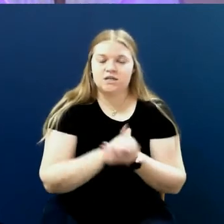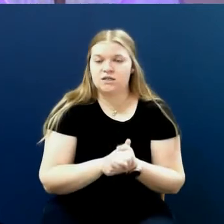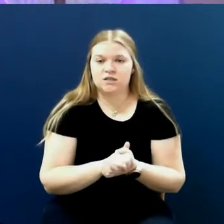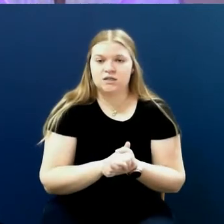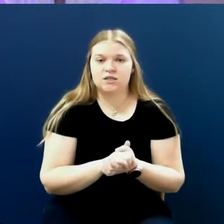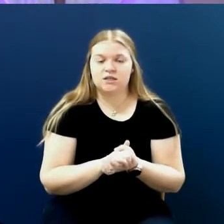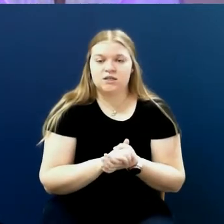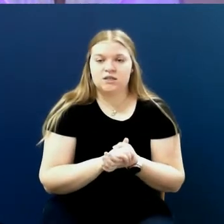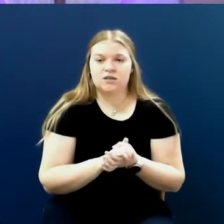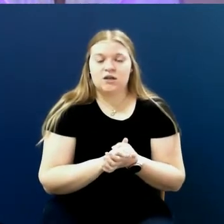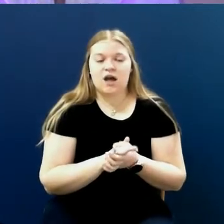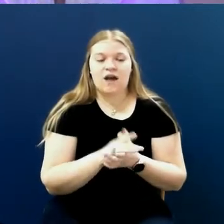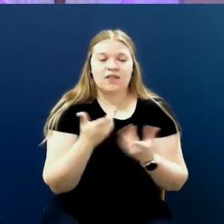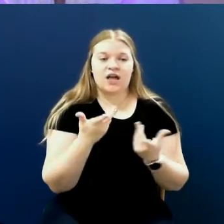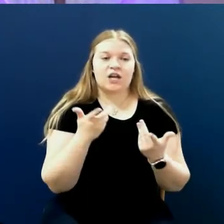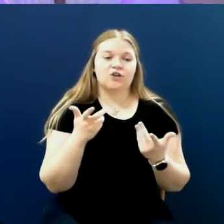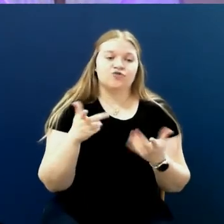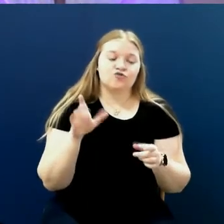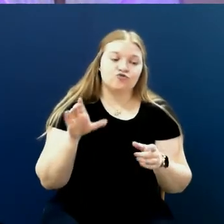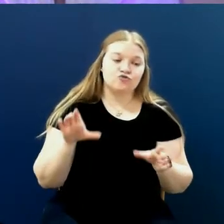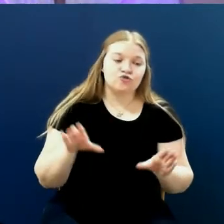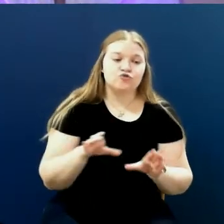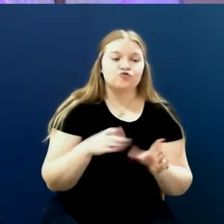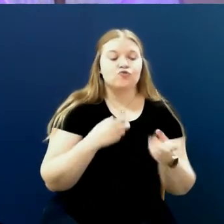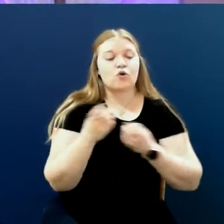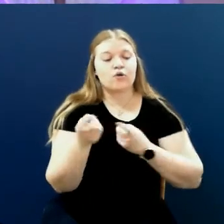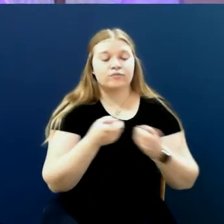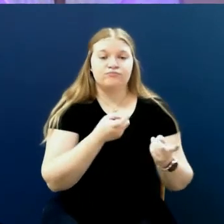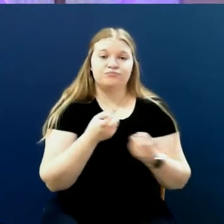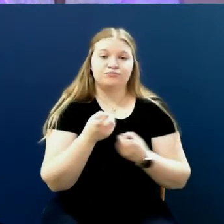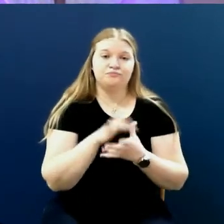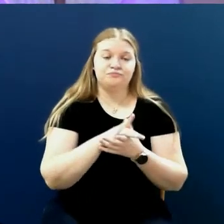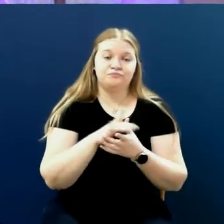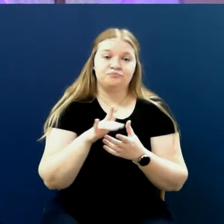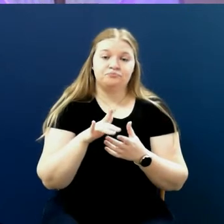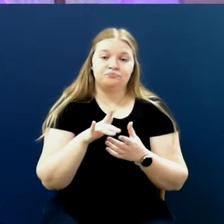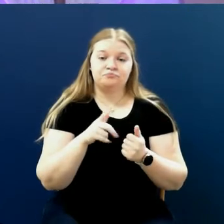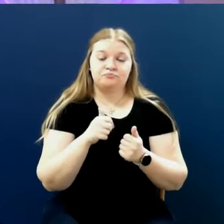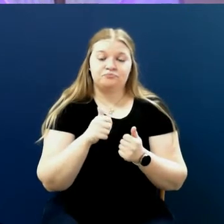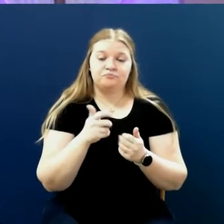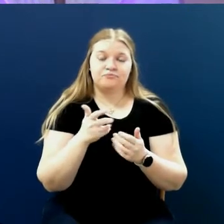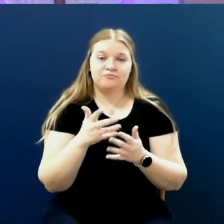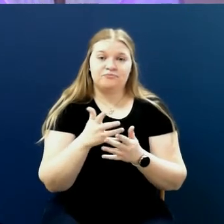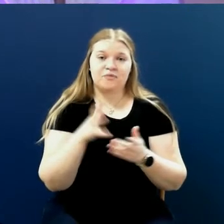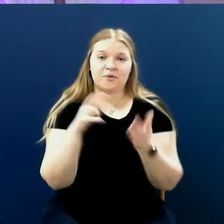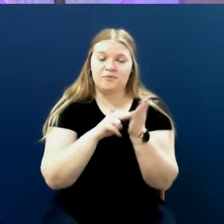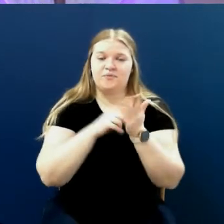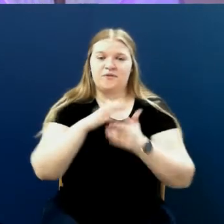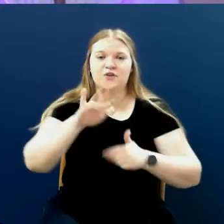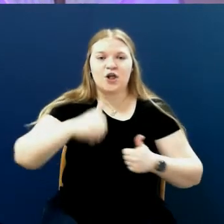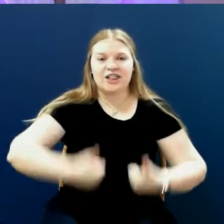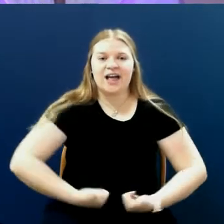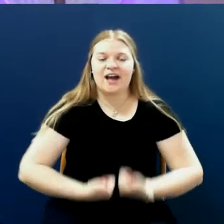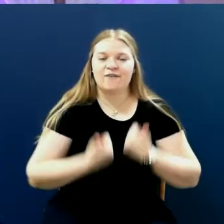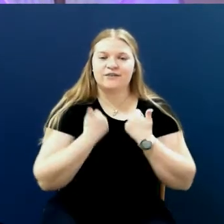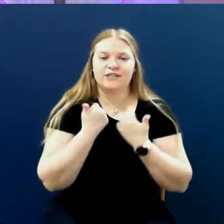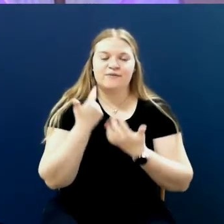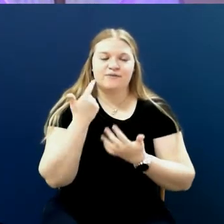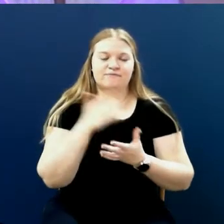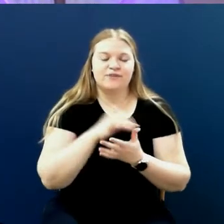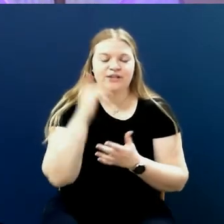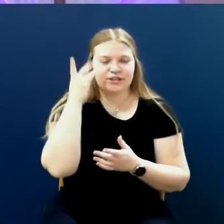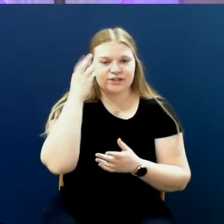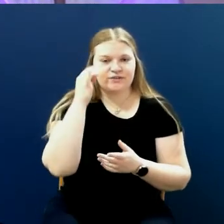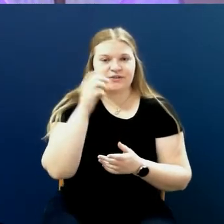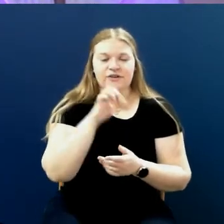to be having that as the rule or the passion, the drive of your life. Instead, we're to consider one another